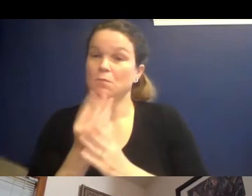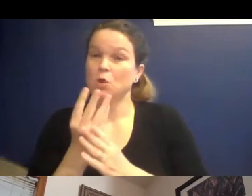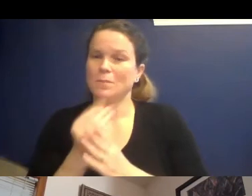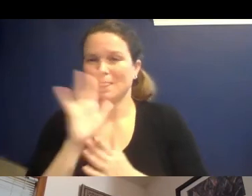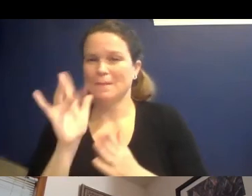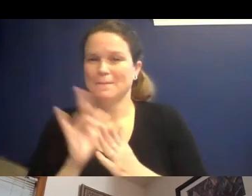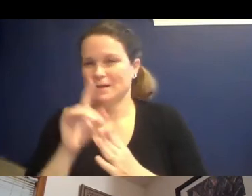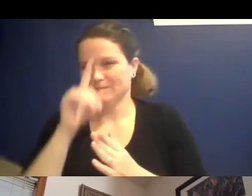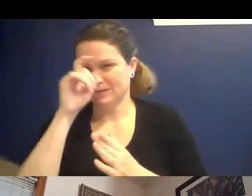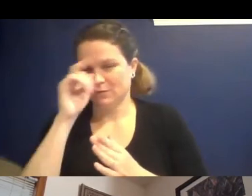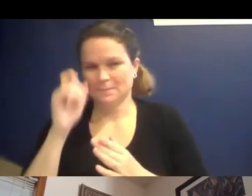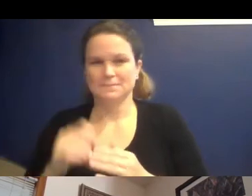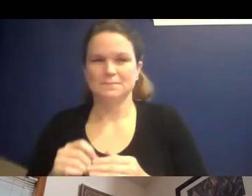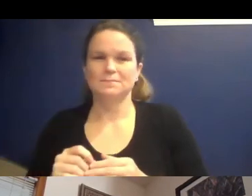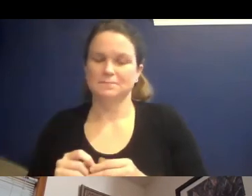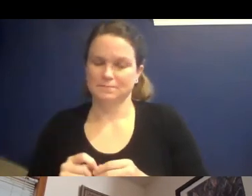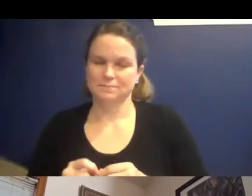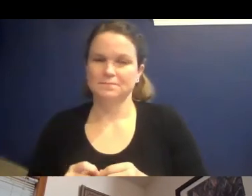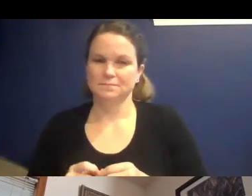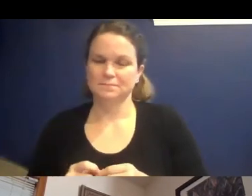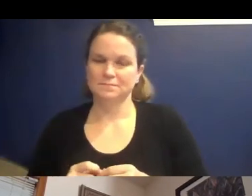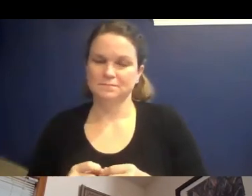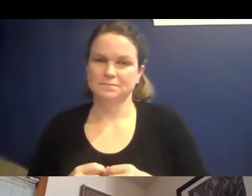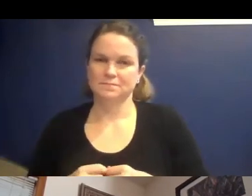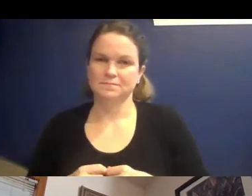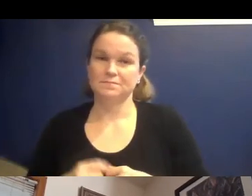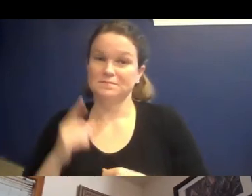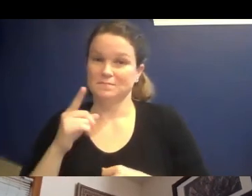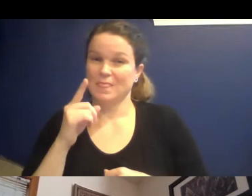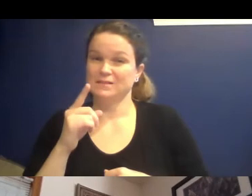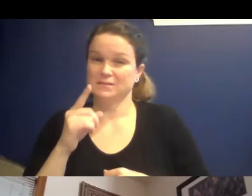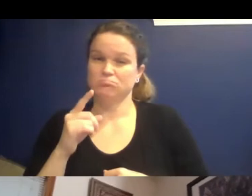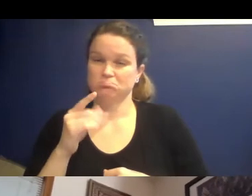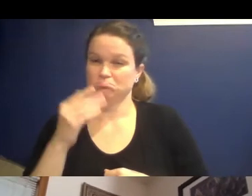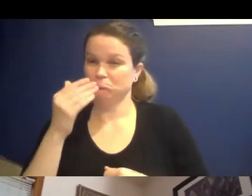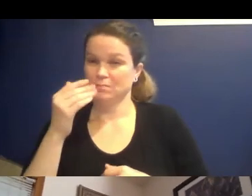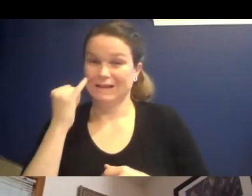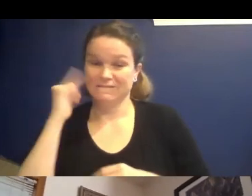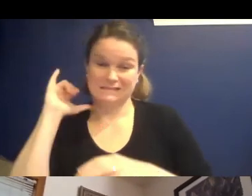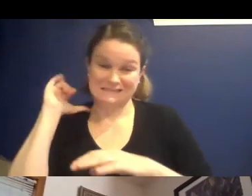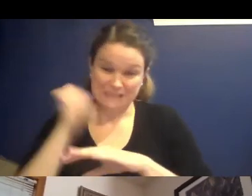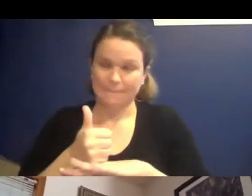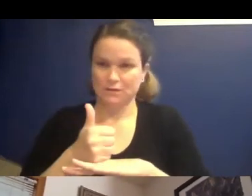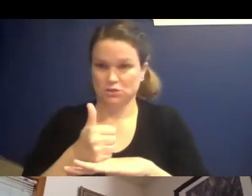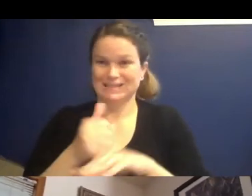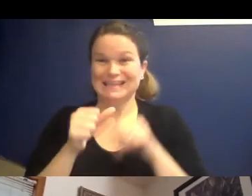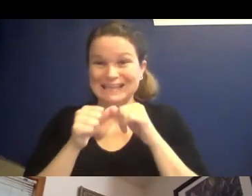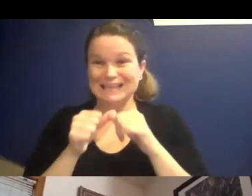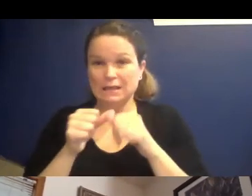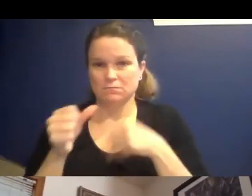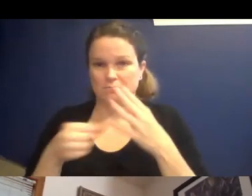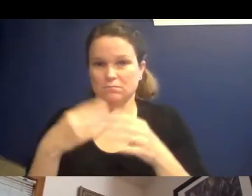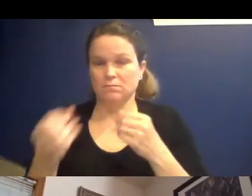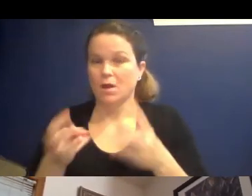mid-season into early fall. So this would be one that once it got established, you would need to keep watering it because it has